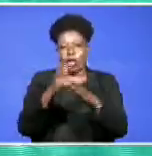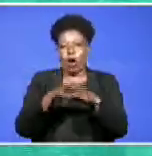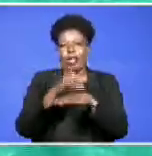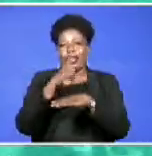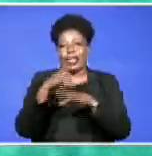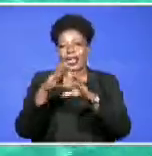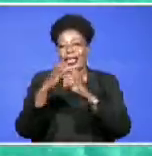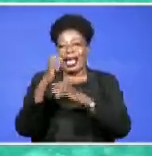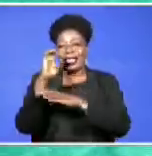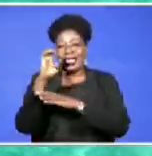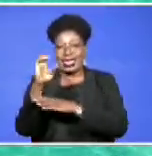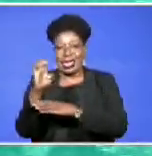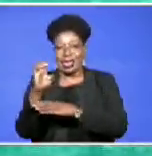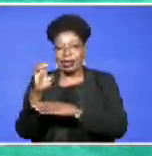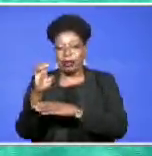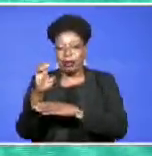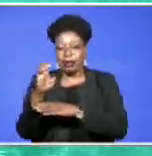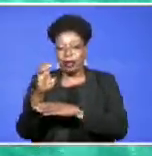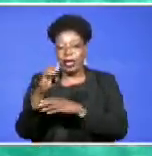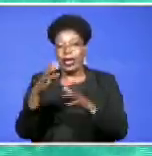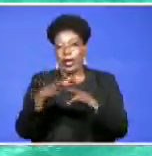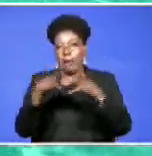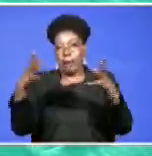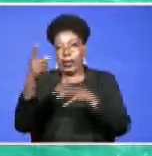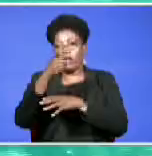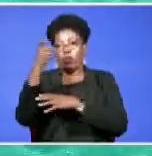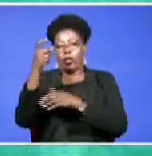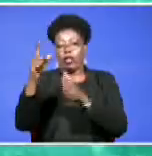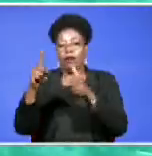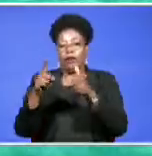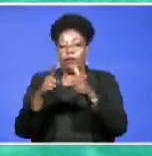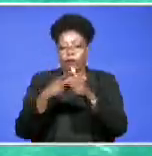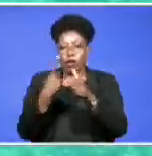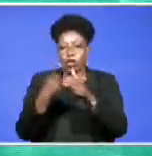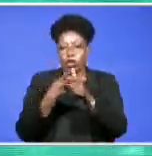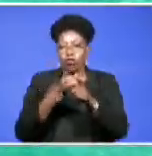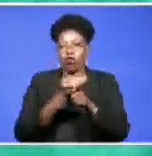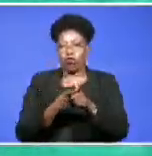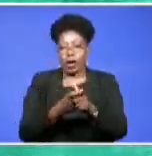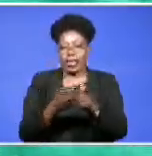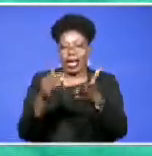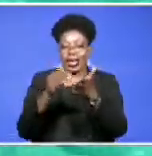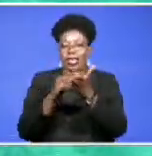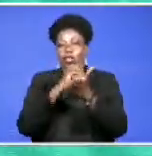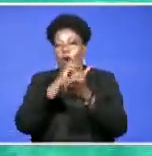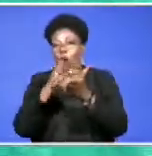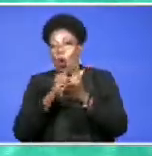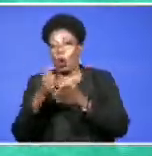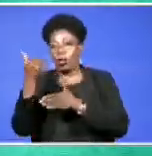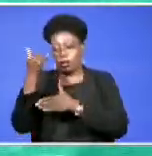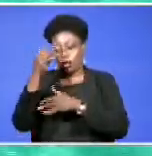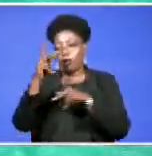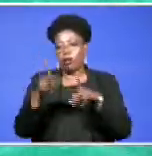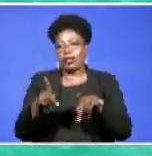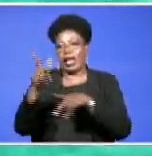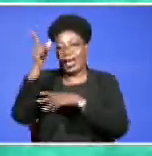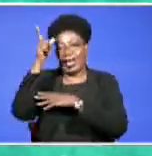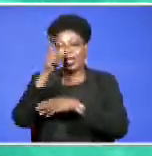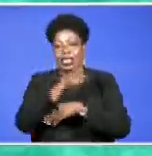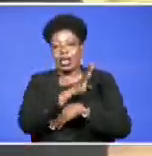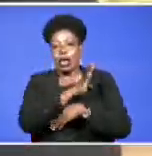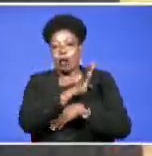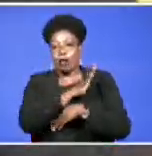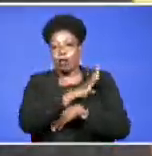E, Smith coasted to a big win in the first cup race, beating out veteran skippers, including Leslie Buzzy